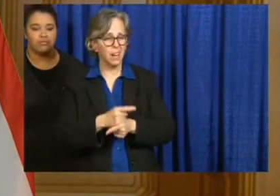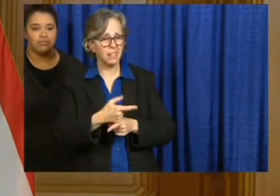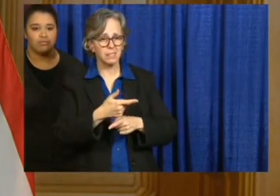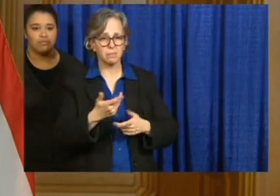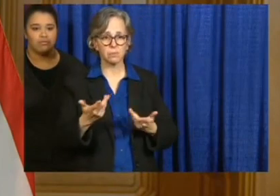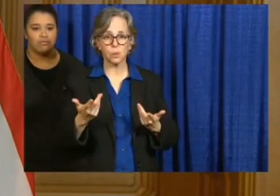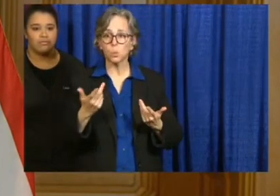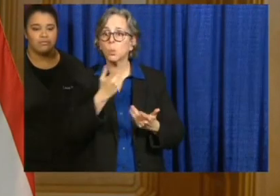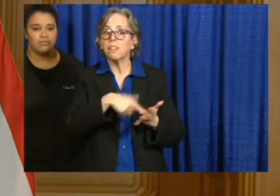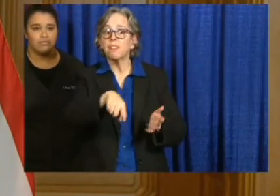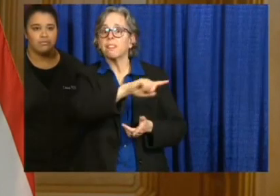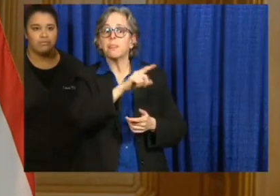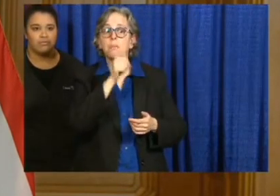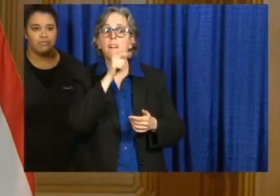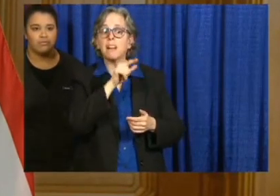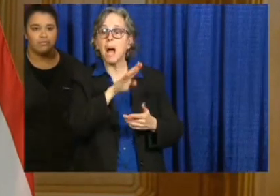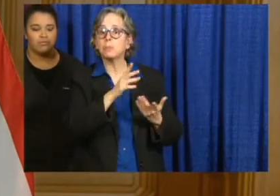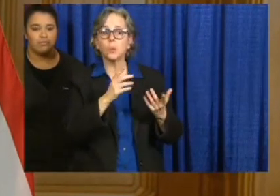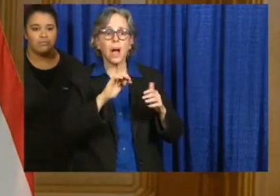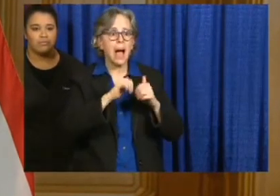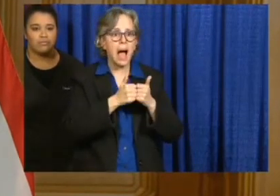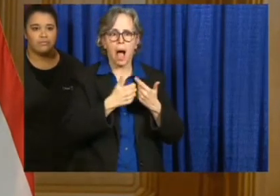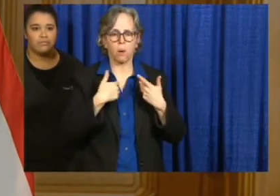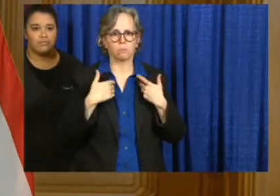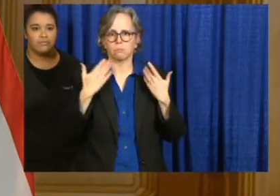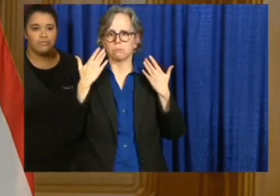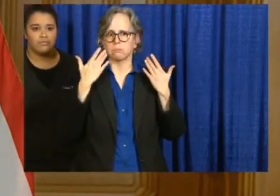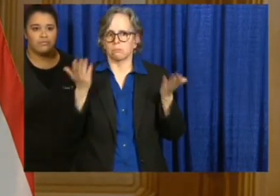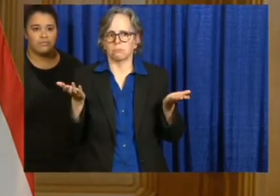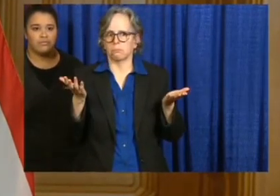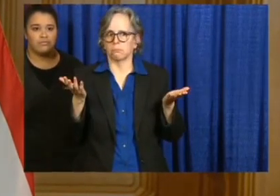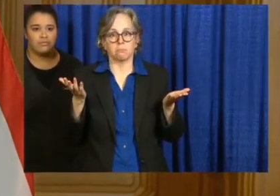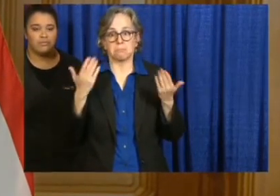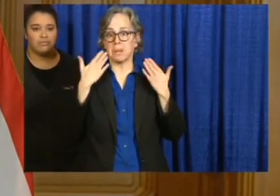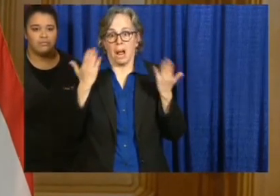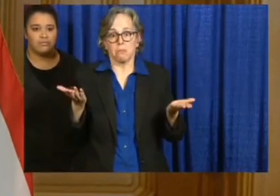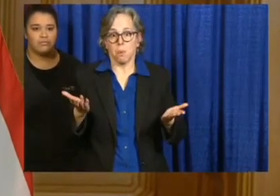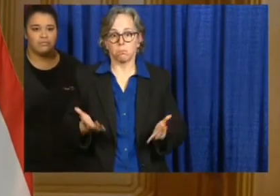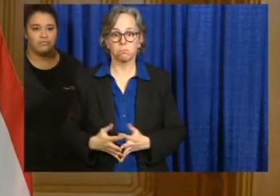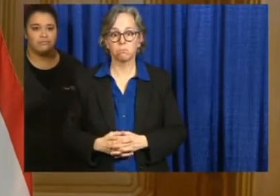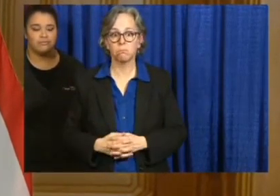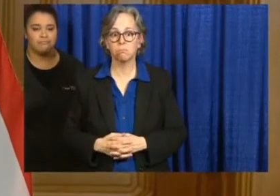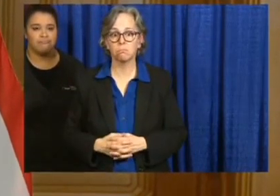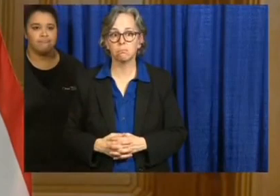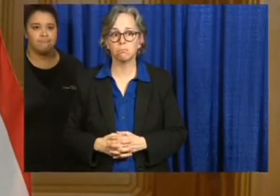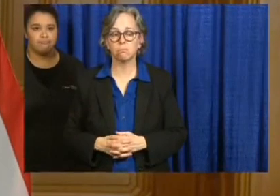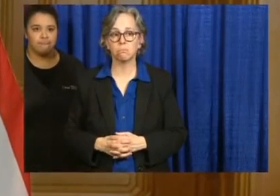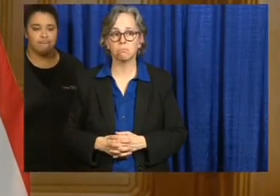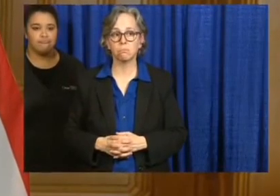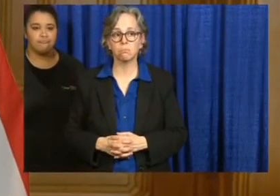other and how they do it, I don't think I even know how they do the other testing.